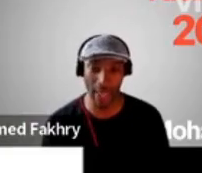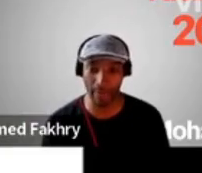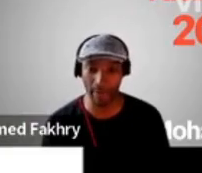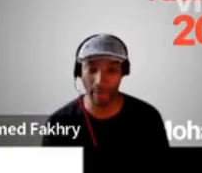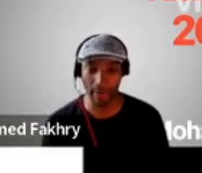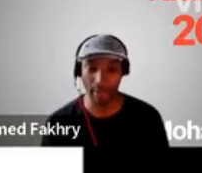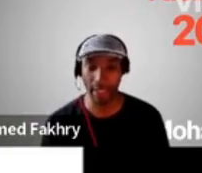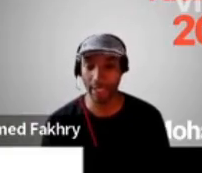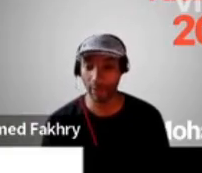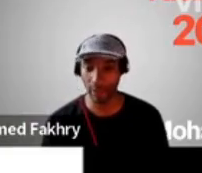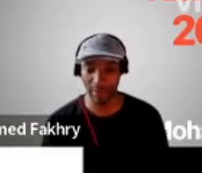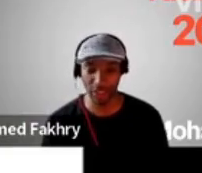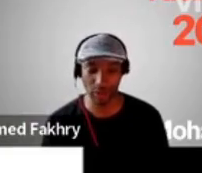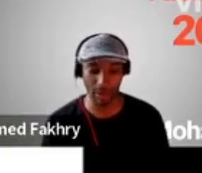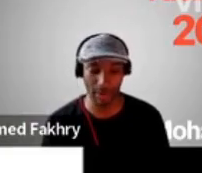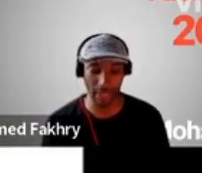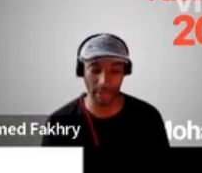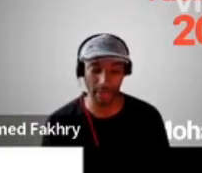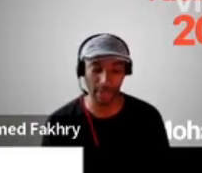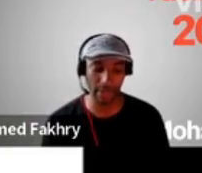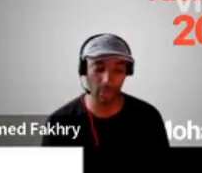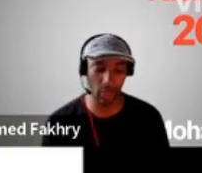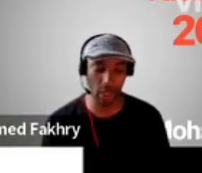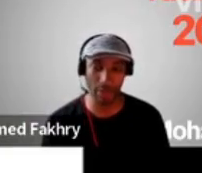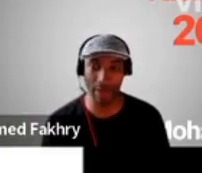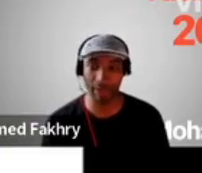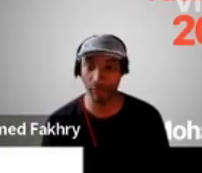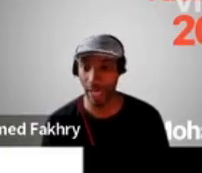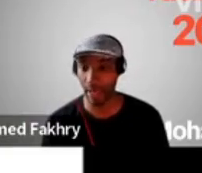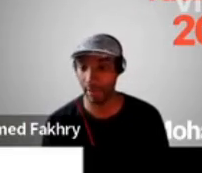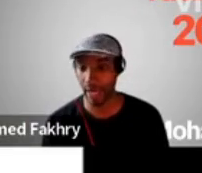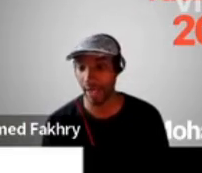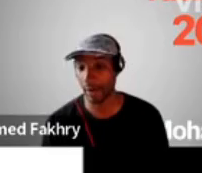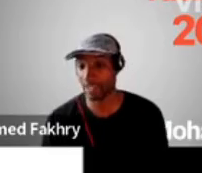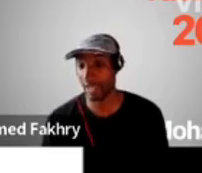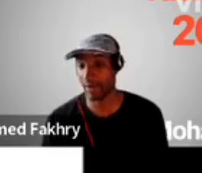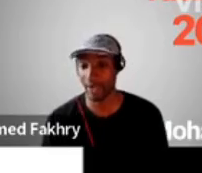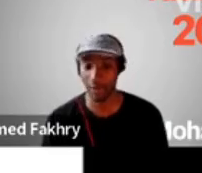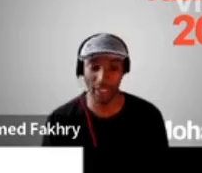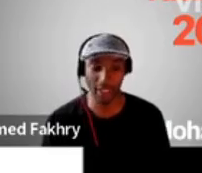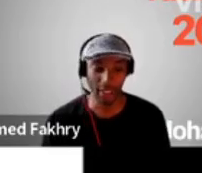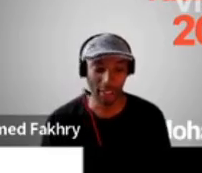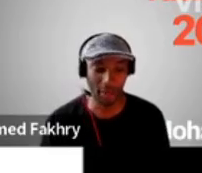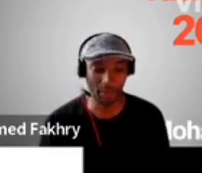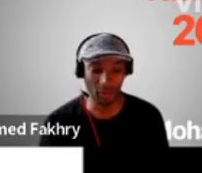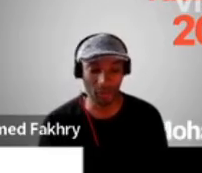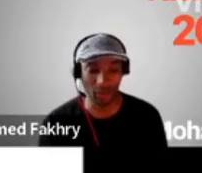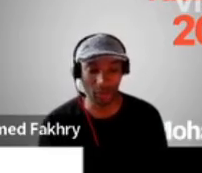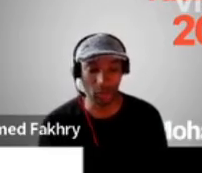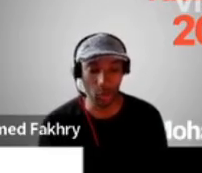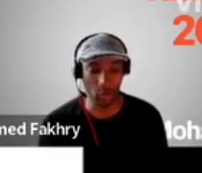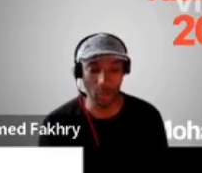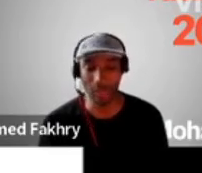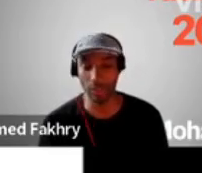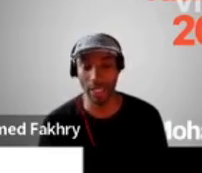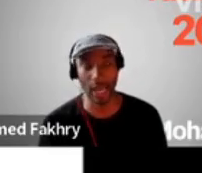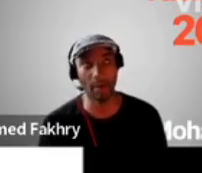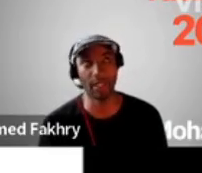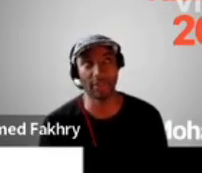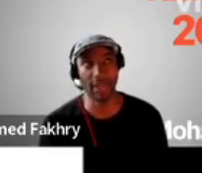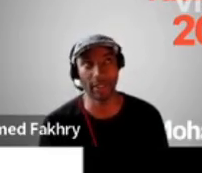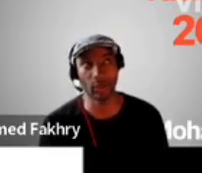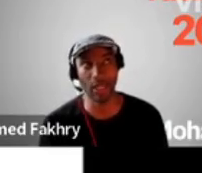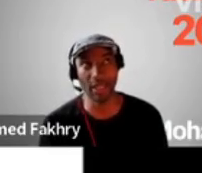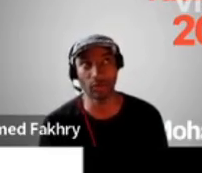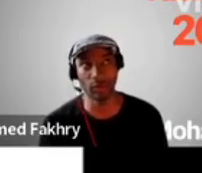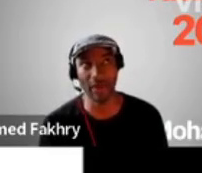4 a.m. Like, can you imagine somebody getting woke up at 4 a.m. and I was not aware really. No. So what will happen